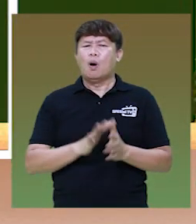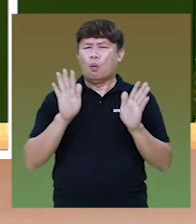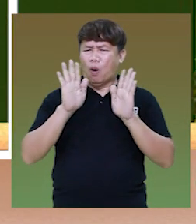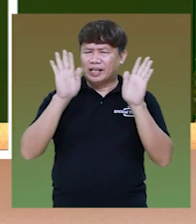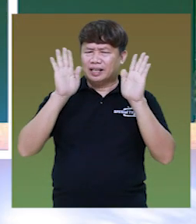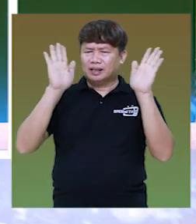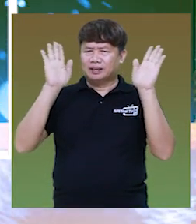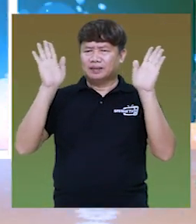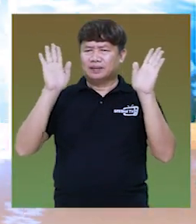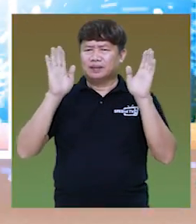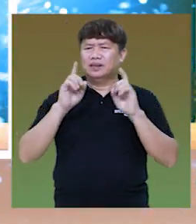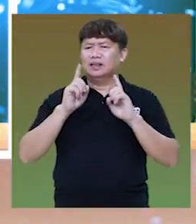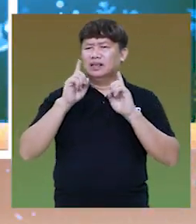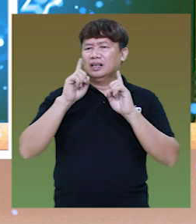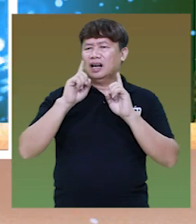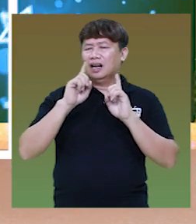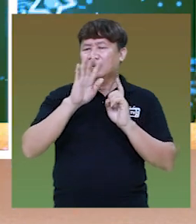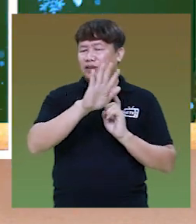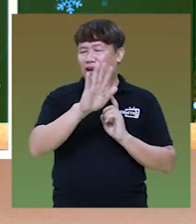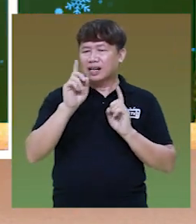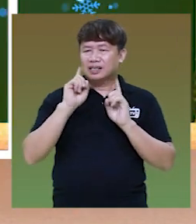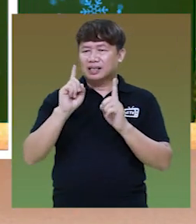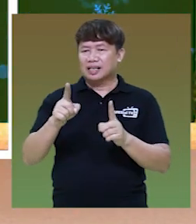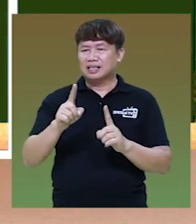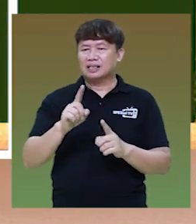Wonderful! Your answers are correct.